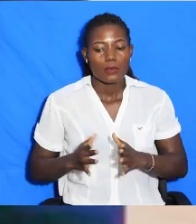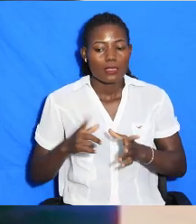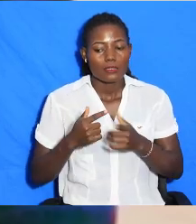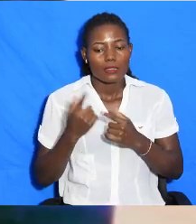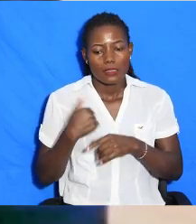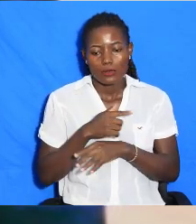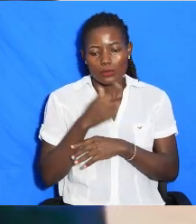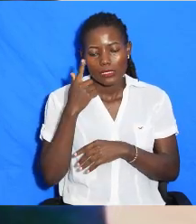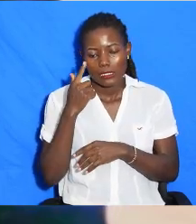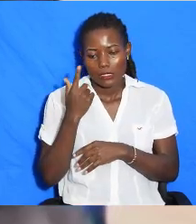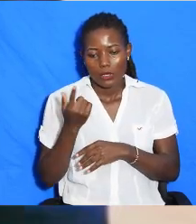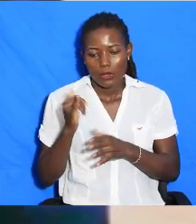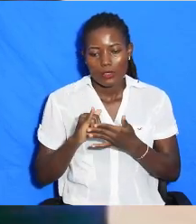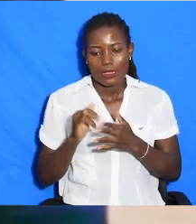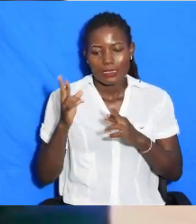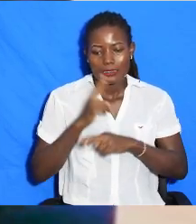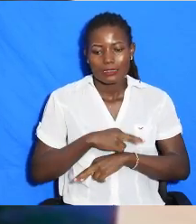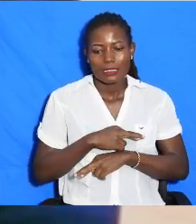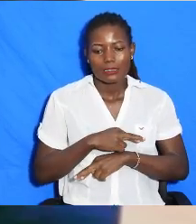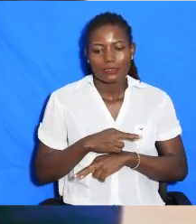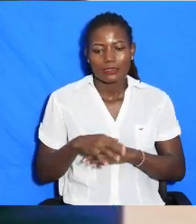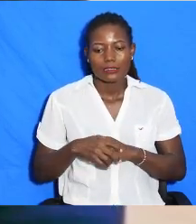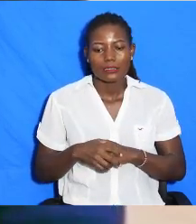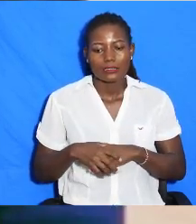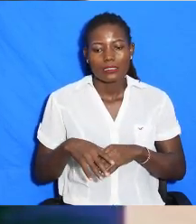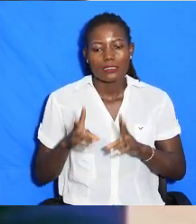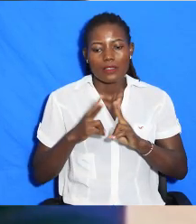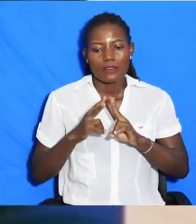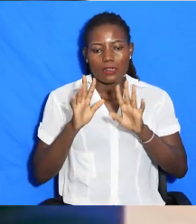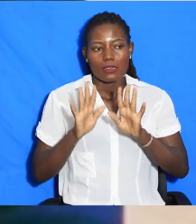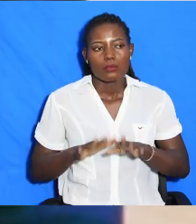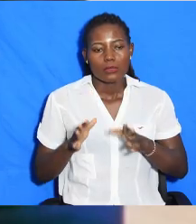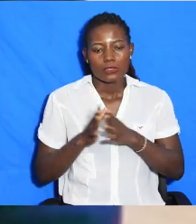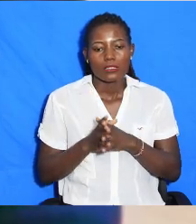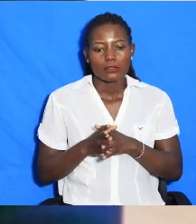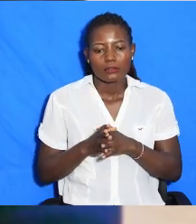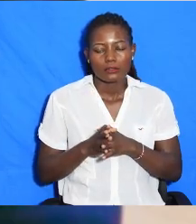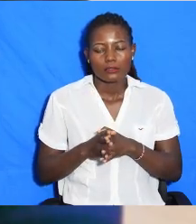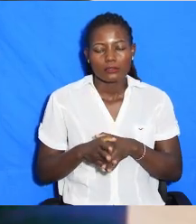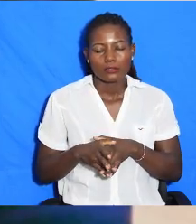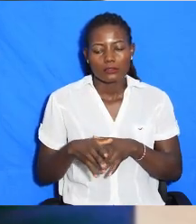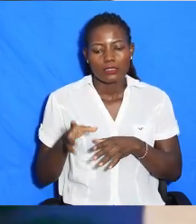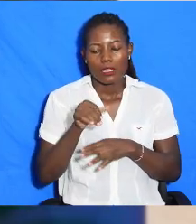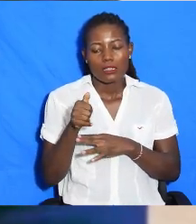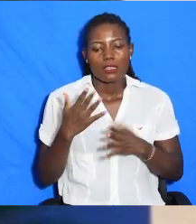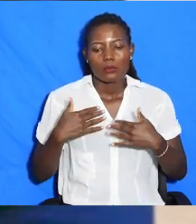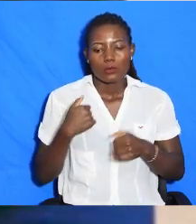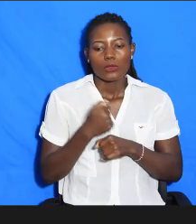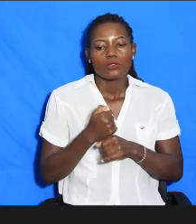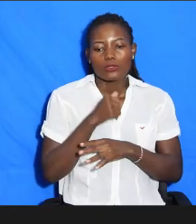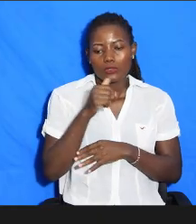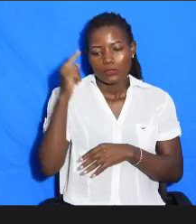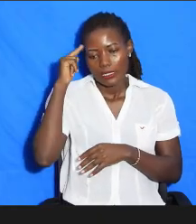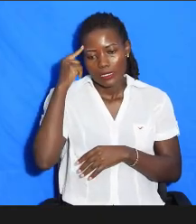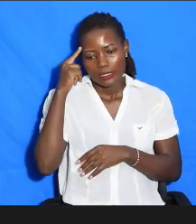that rest plays a very important role, even though some people Mm-hmm, don't think so.